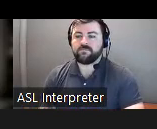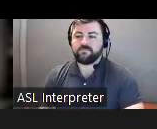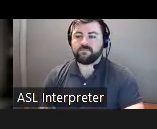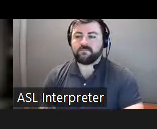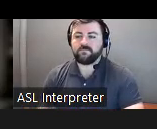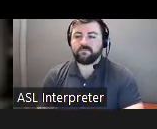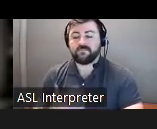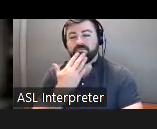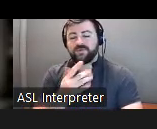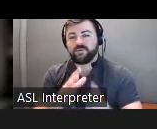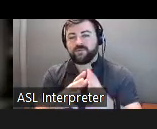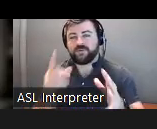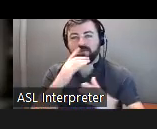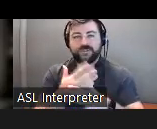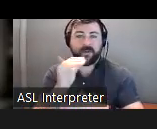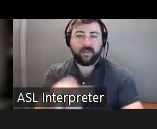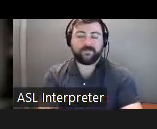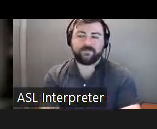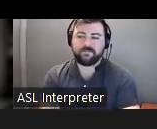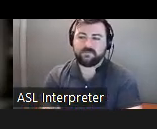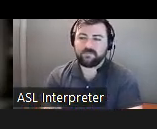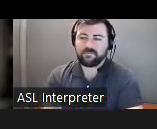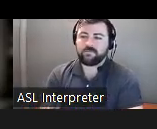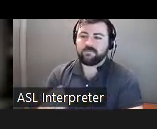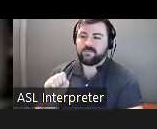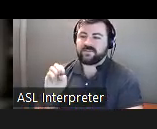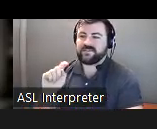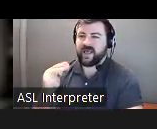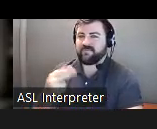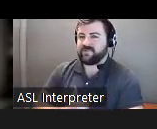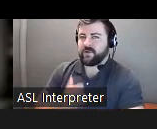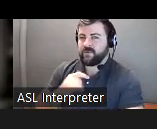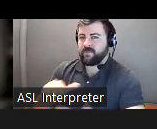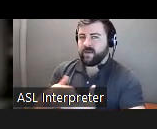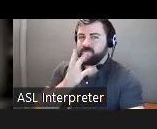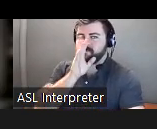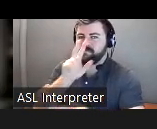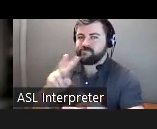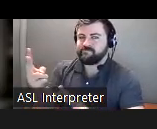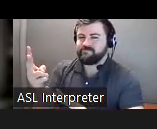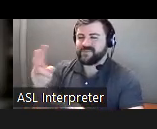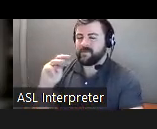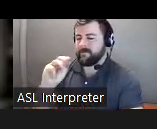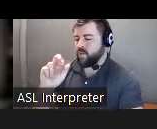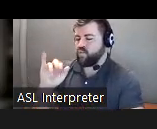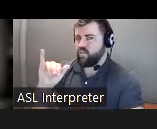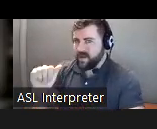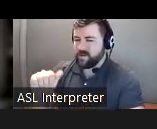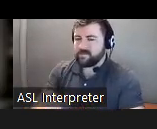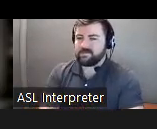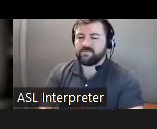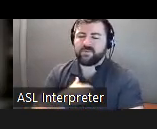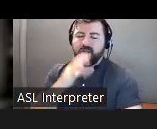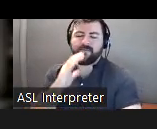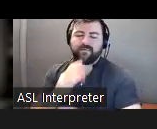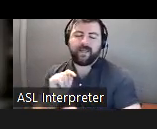Thank you so much for sharing that. Sorry about the mispronunciation of Maria, sorry. I'll get it,